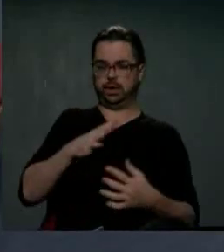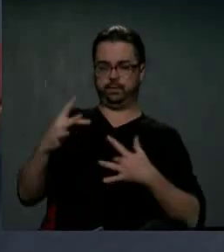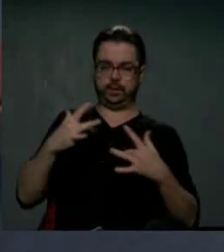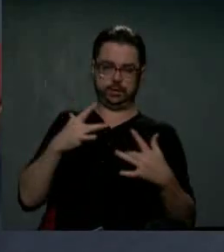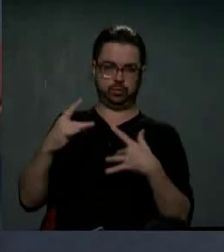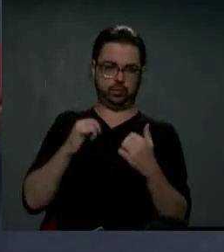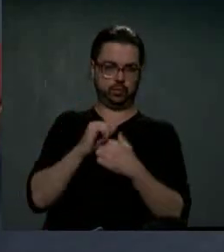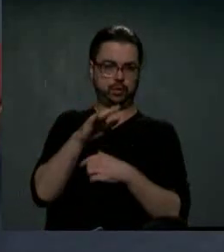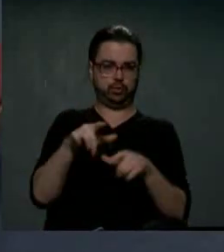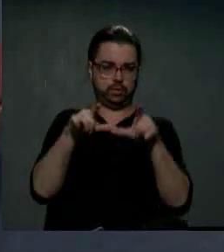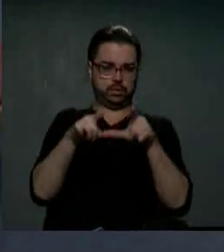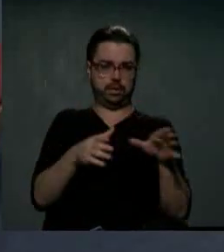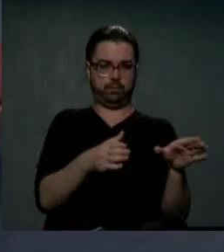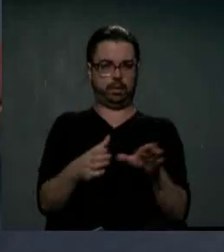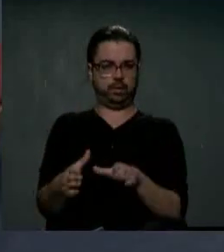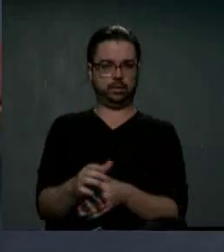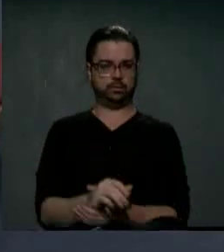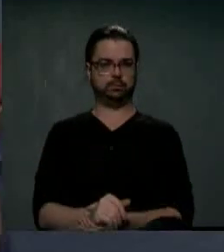plan.